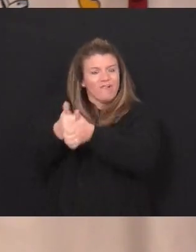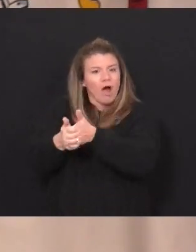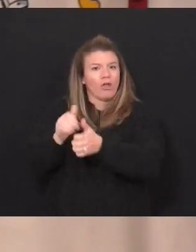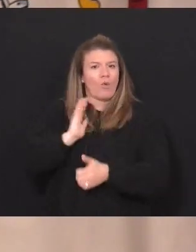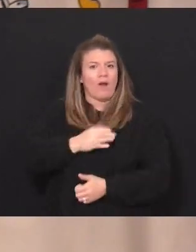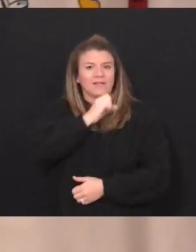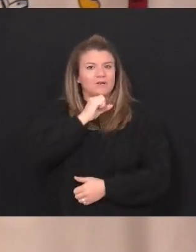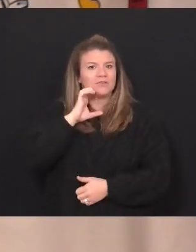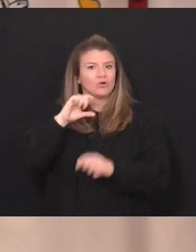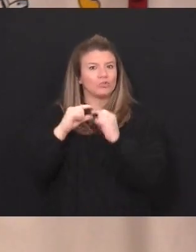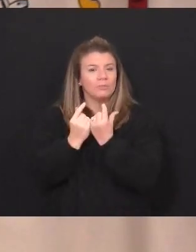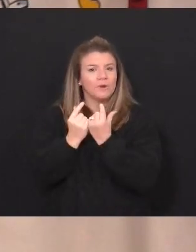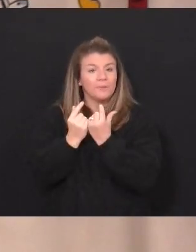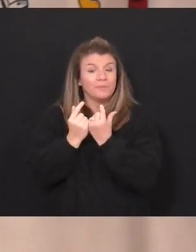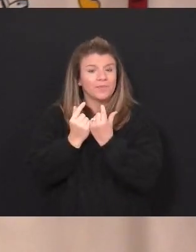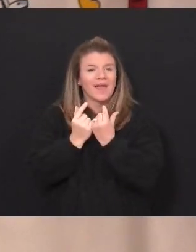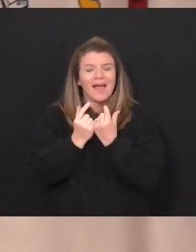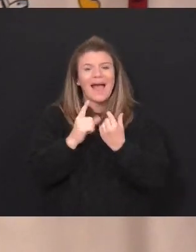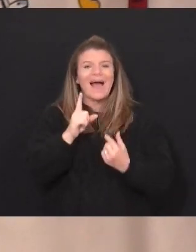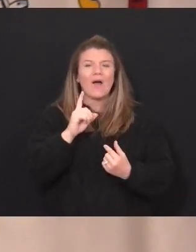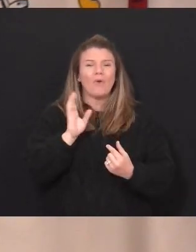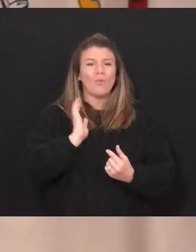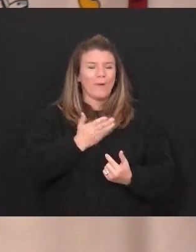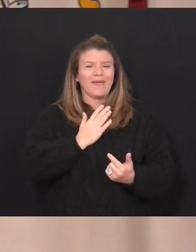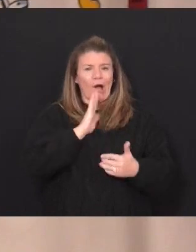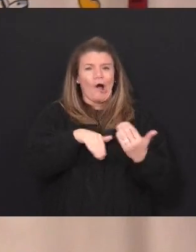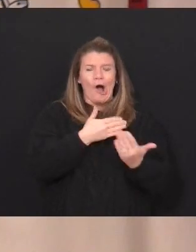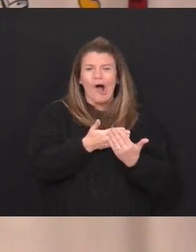we all value it, but we